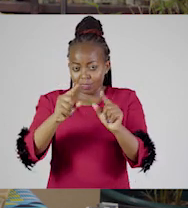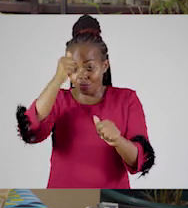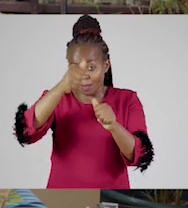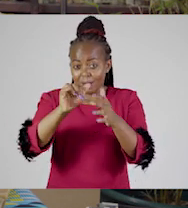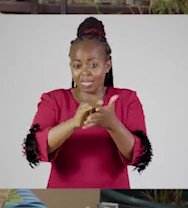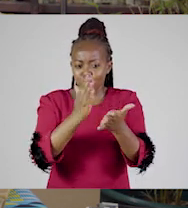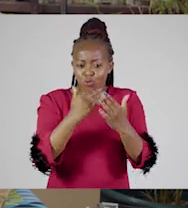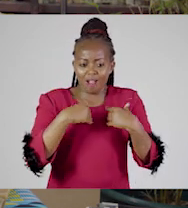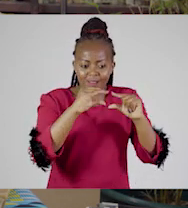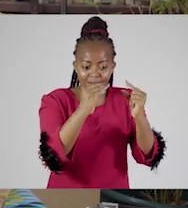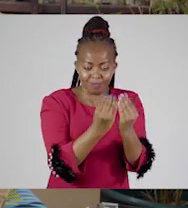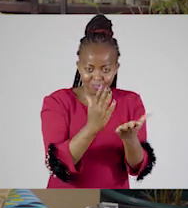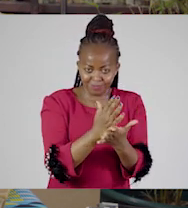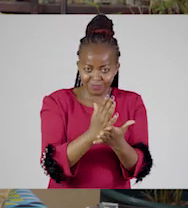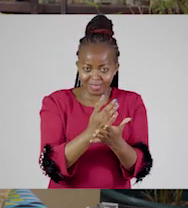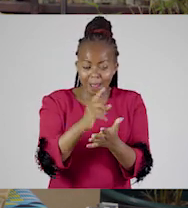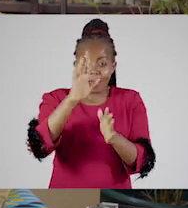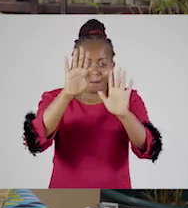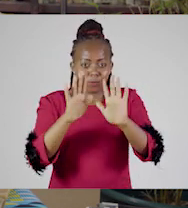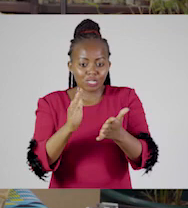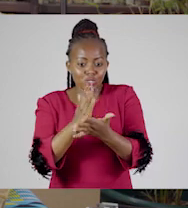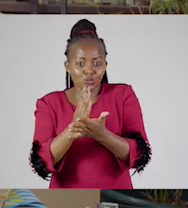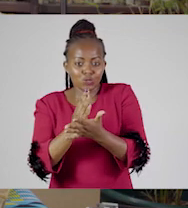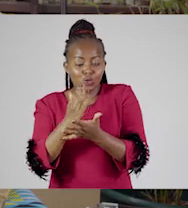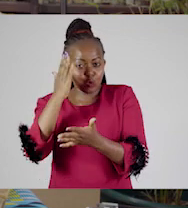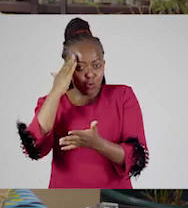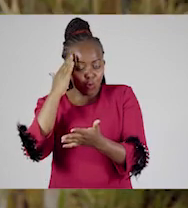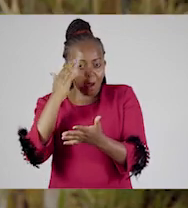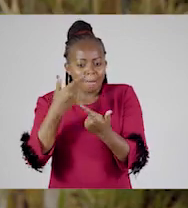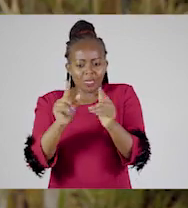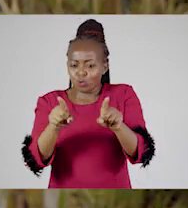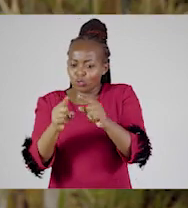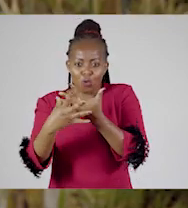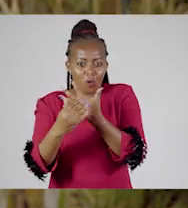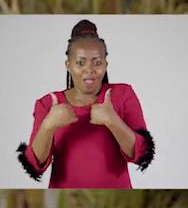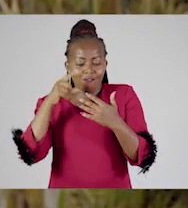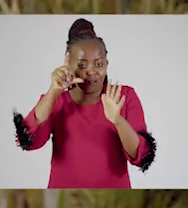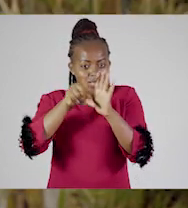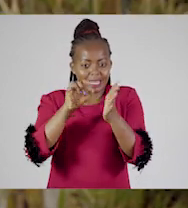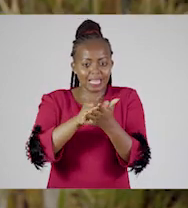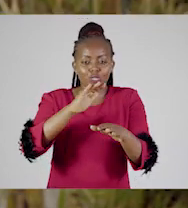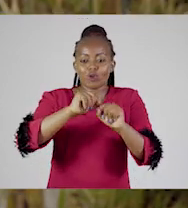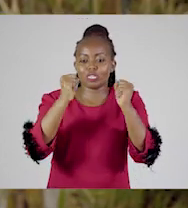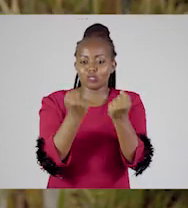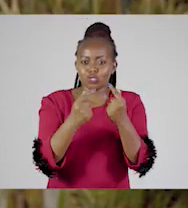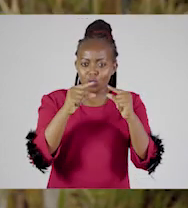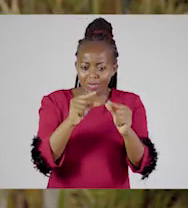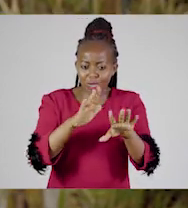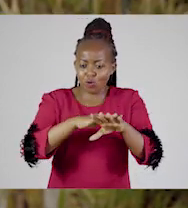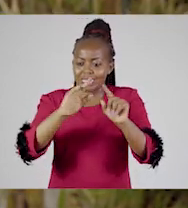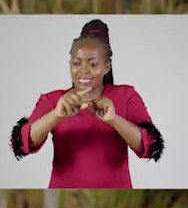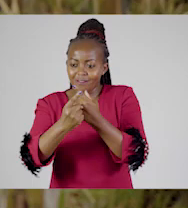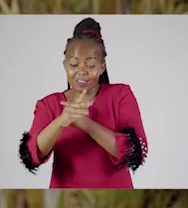to the company. So this belongs to Twitter, it belongs to Instagram. But in essence, it's still a copy of the photograph that is online in a separate